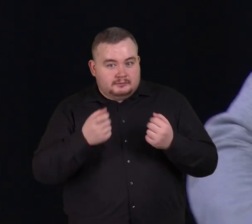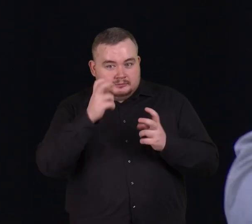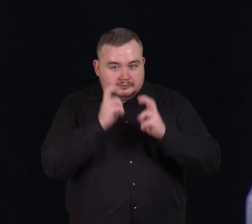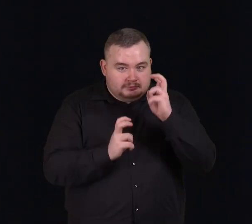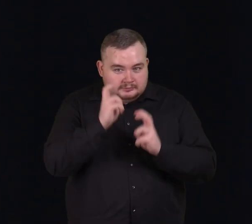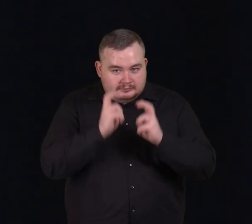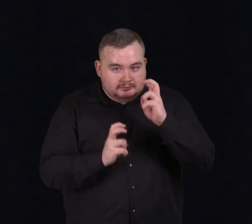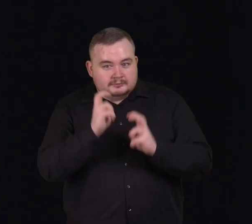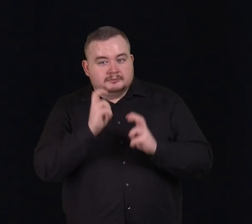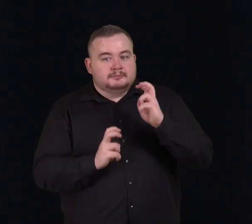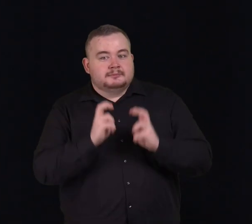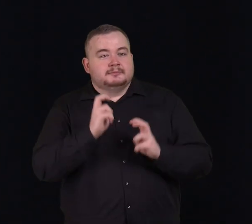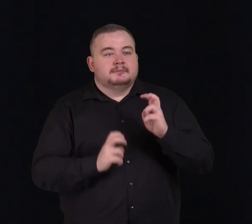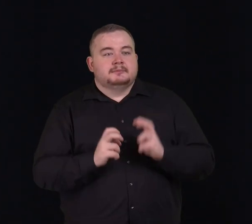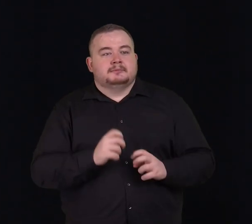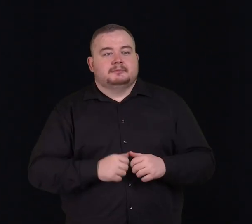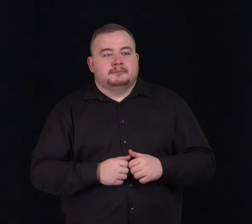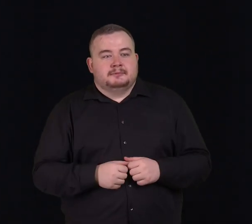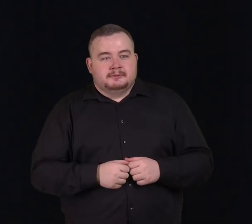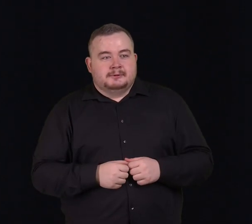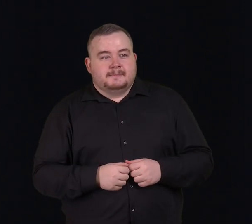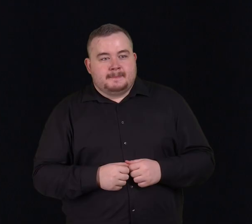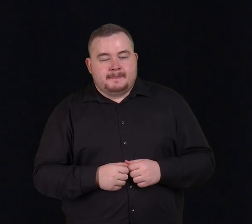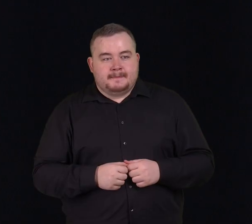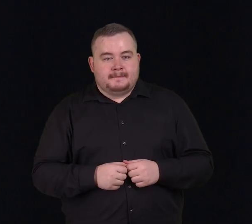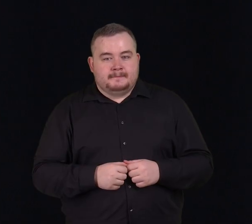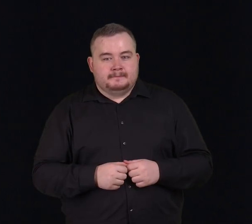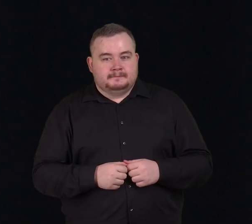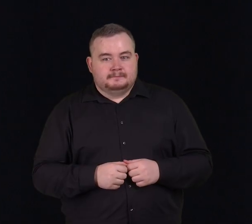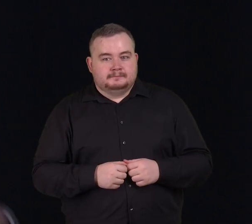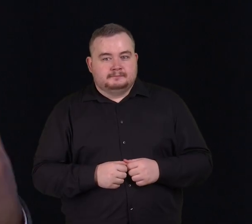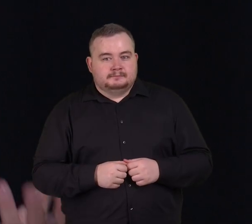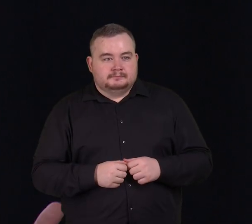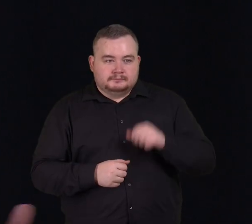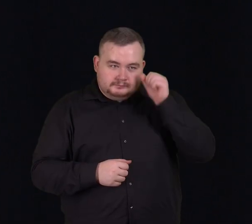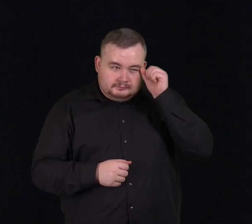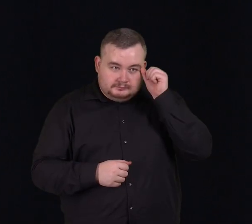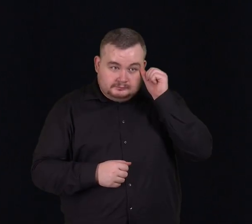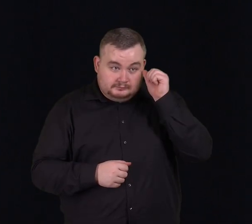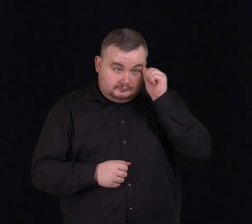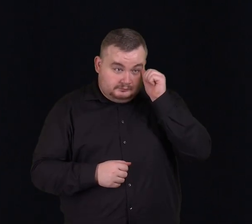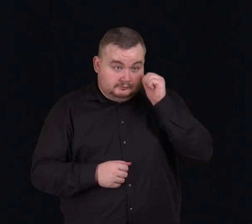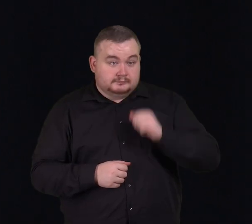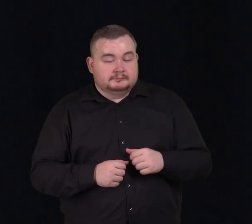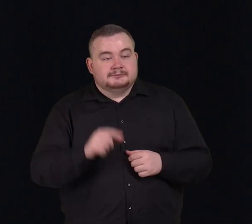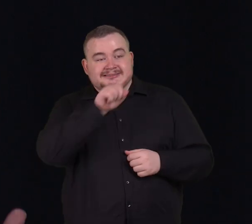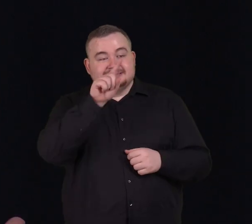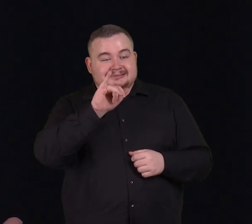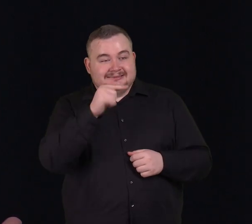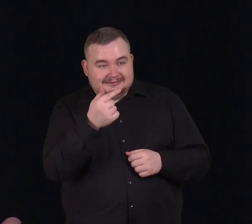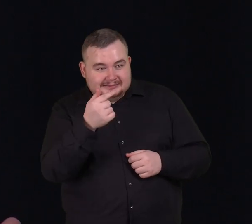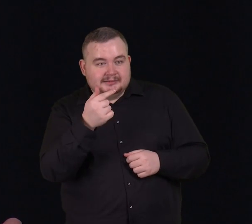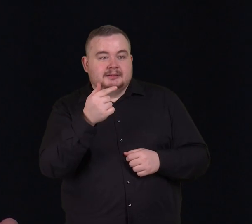this territorial agenda, how those instruments such like ITI, CLD help you to cope this, let's say,